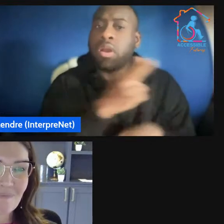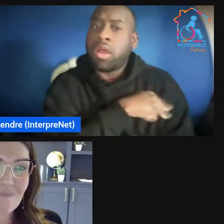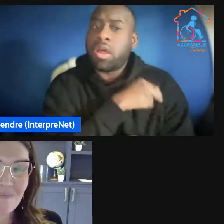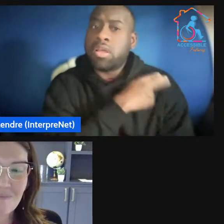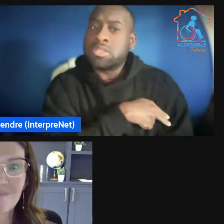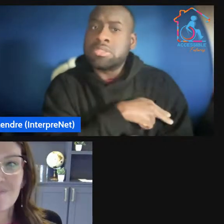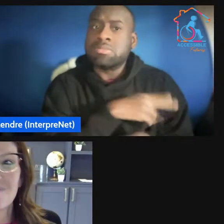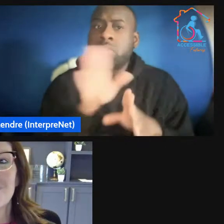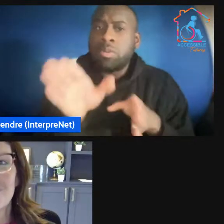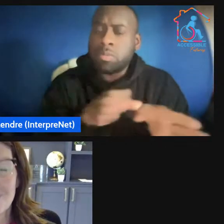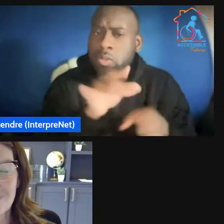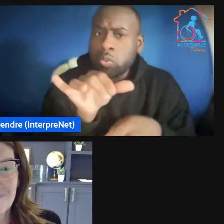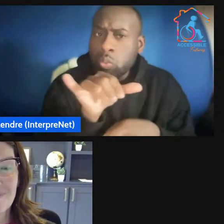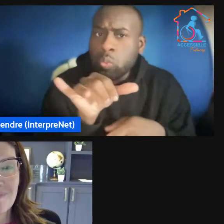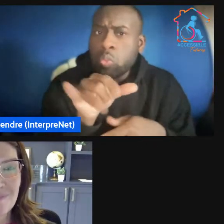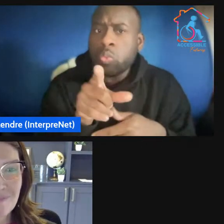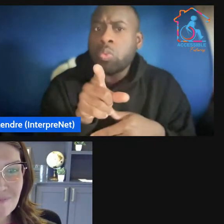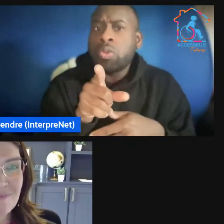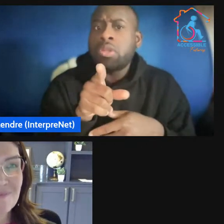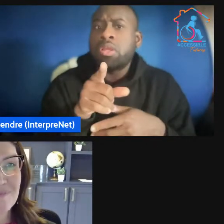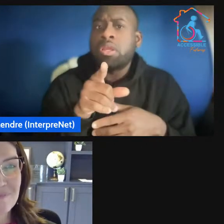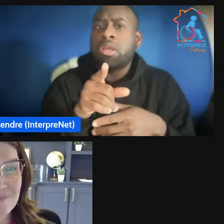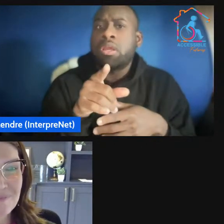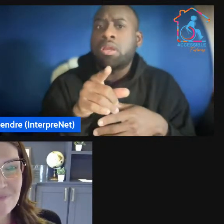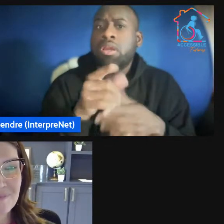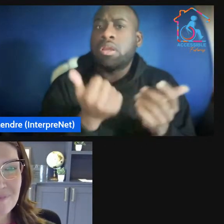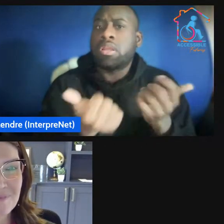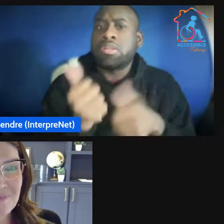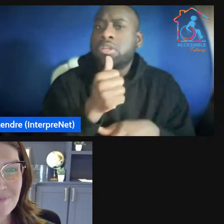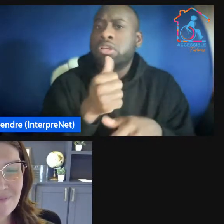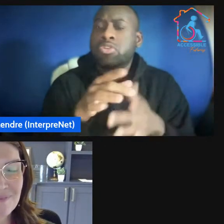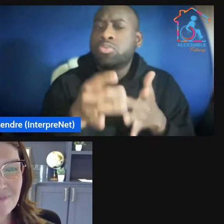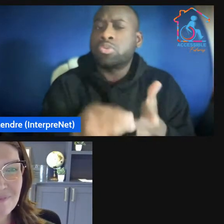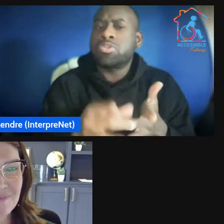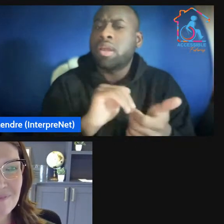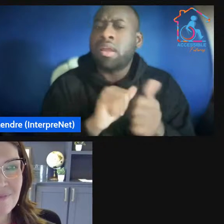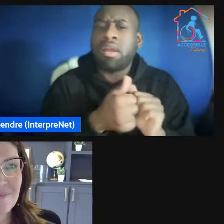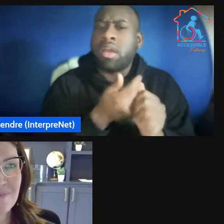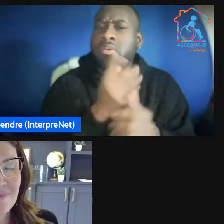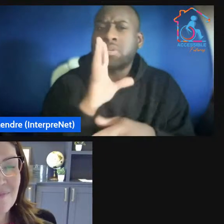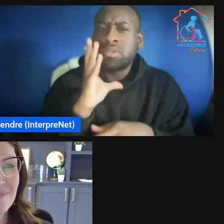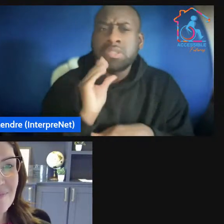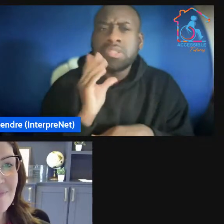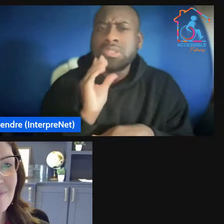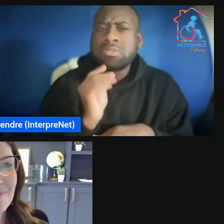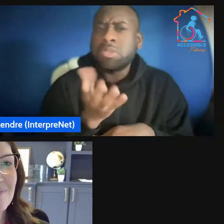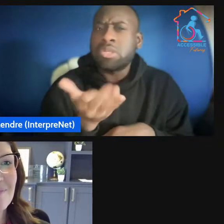hospital planning, and executive leadership. So how has that experience